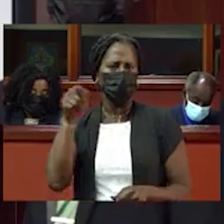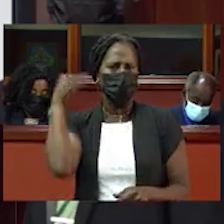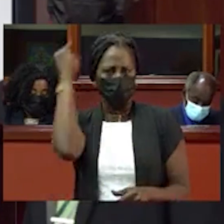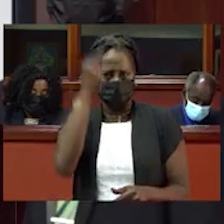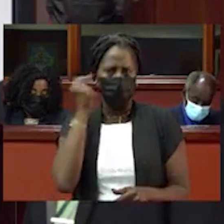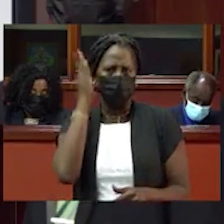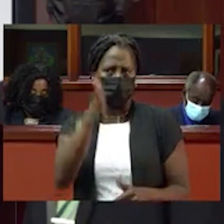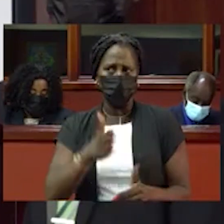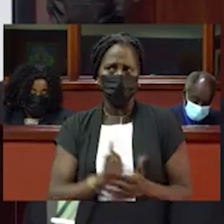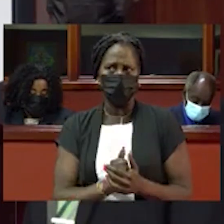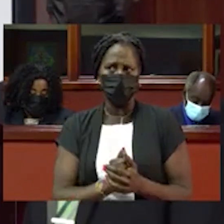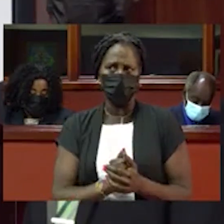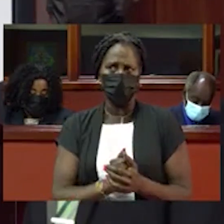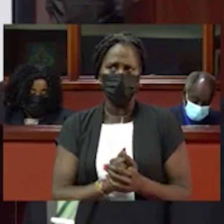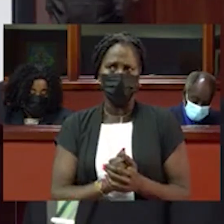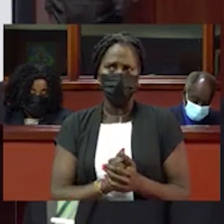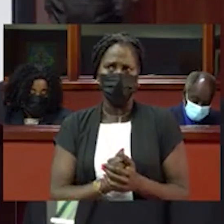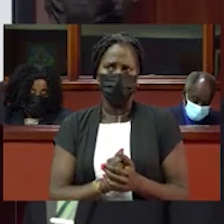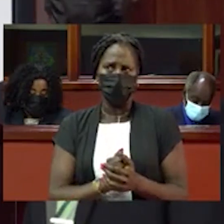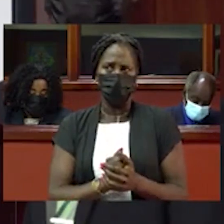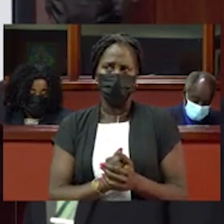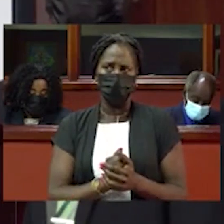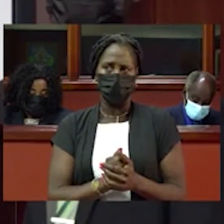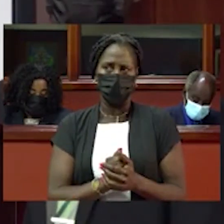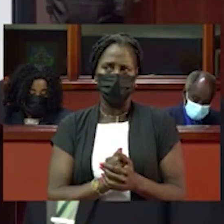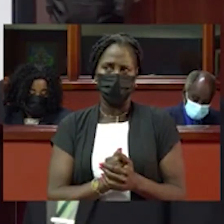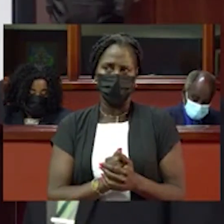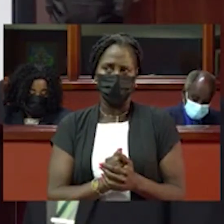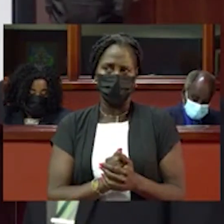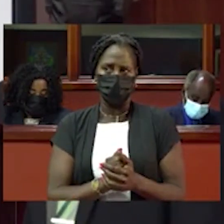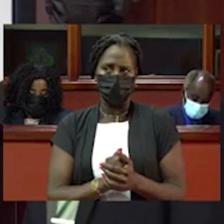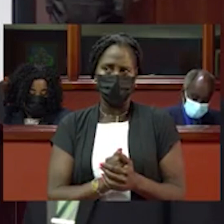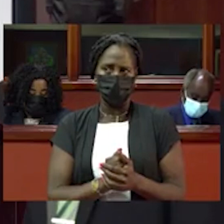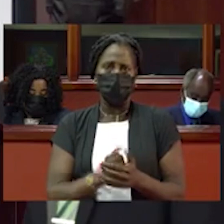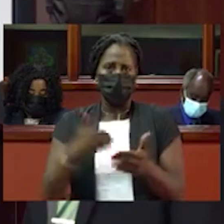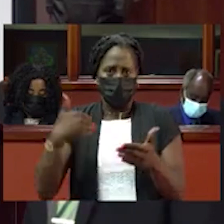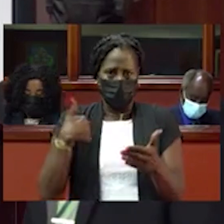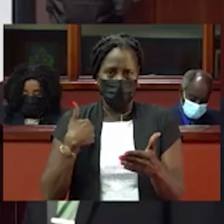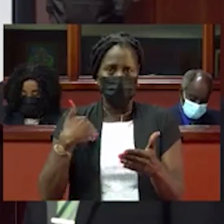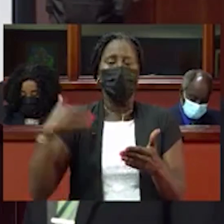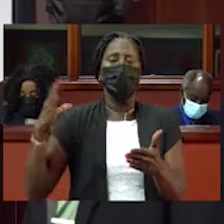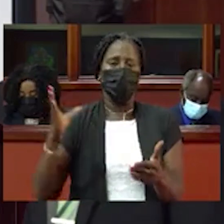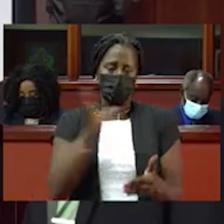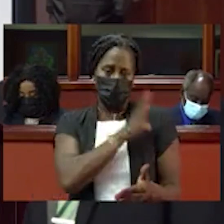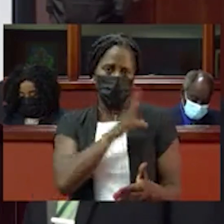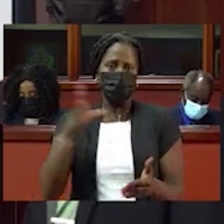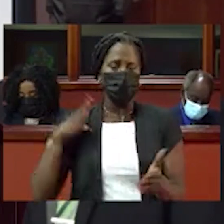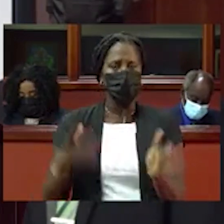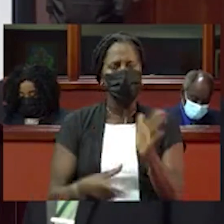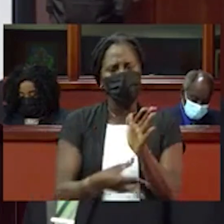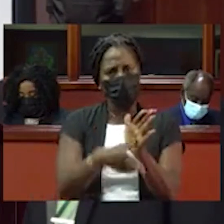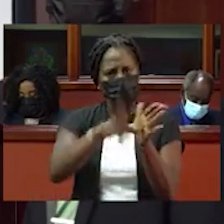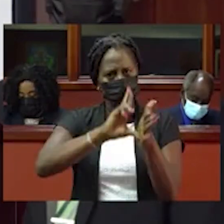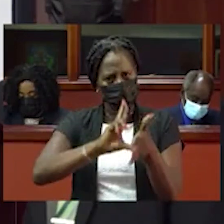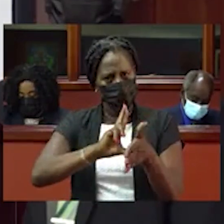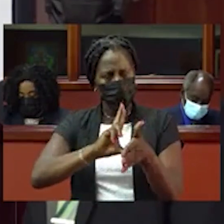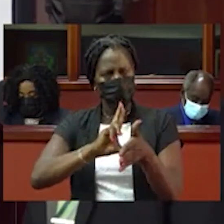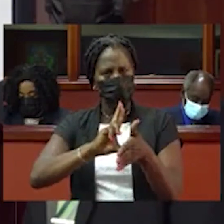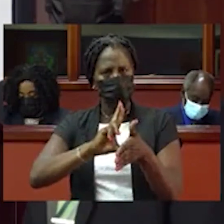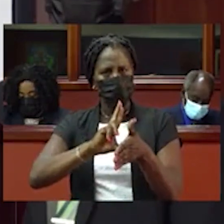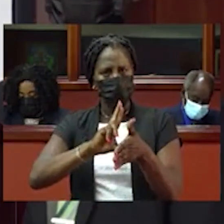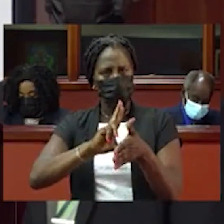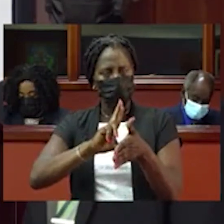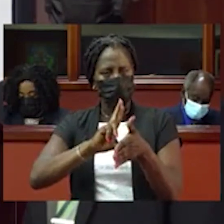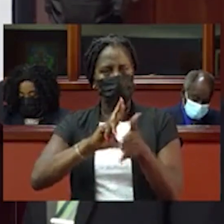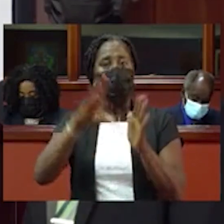will reactivate the bipartisan parliamentary committee to review Justice Susie